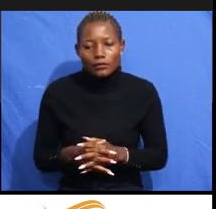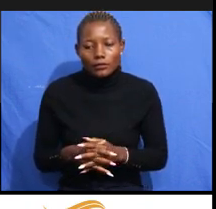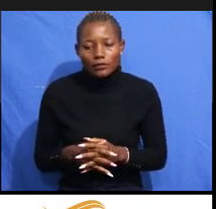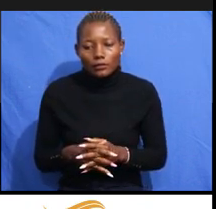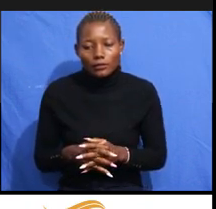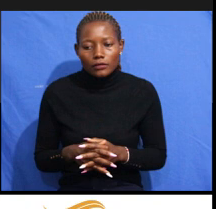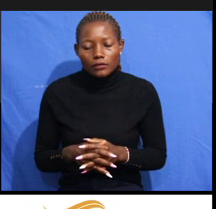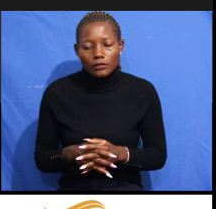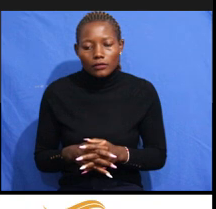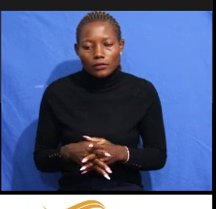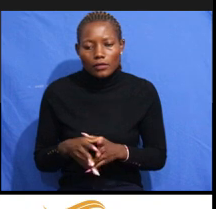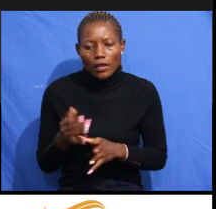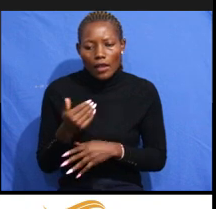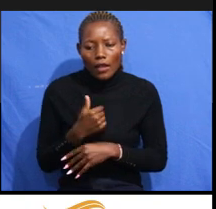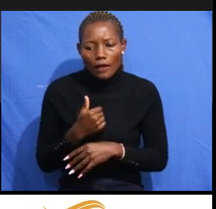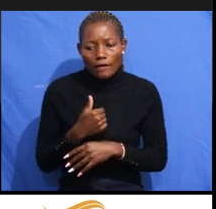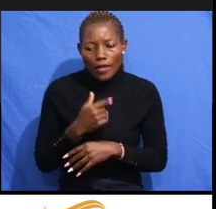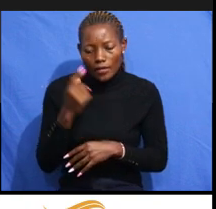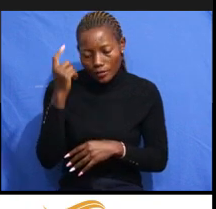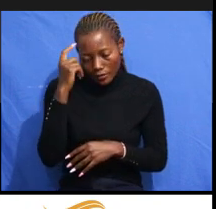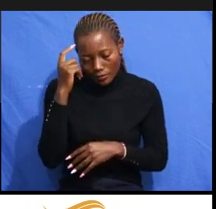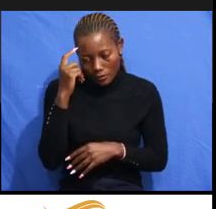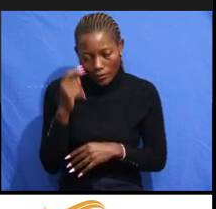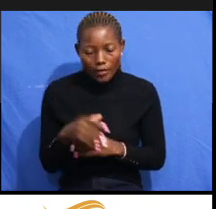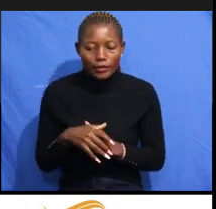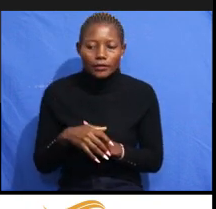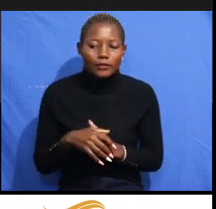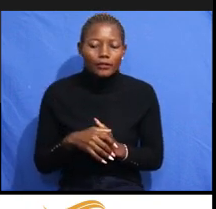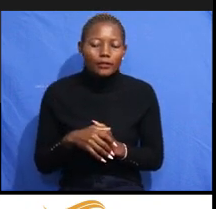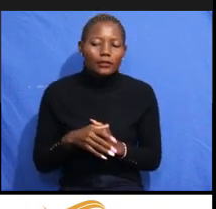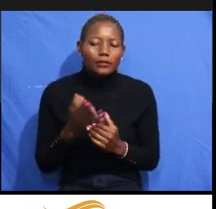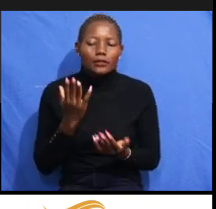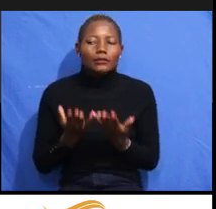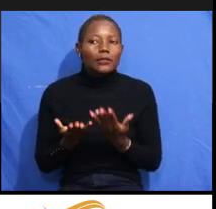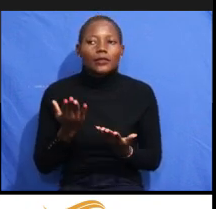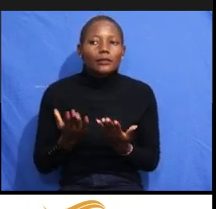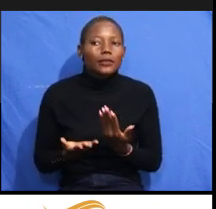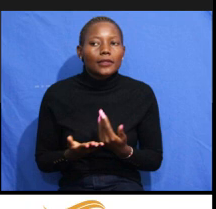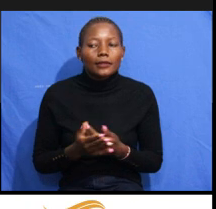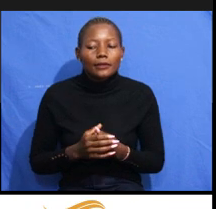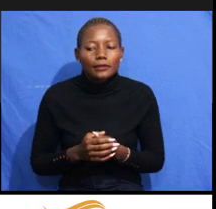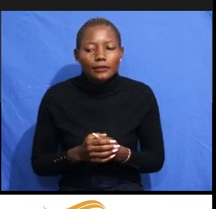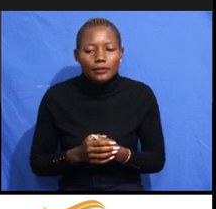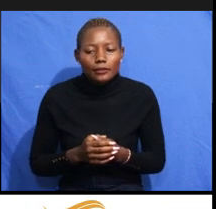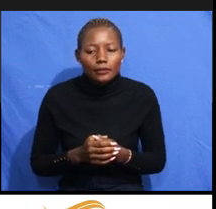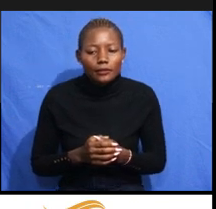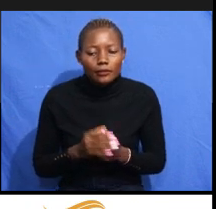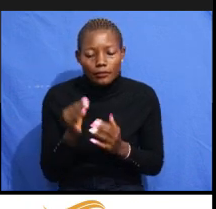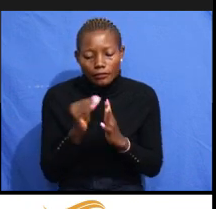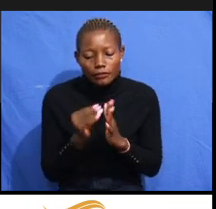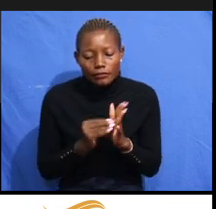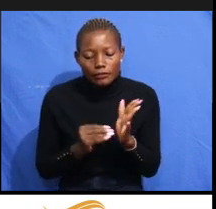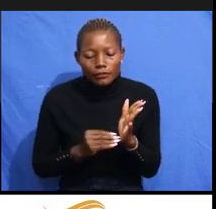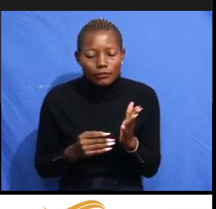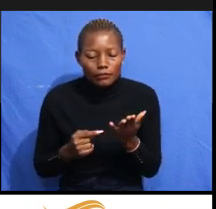Also keeping in mind that perhaps on the other side, I was thinking that maybe a structure of a technical plan